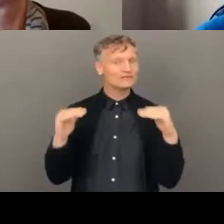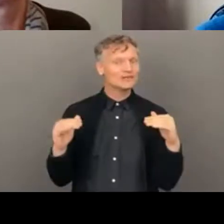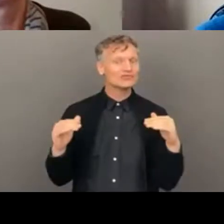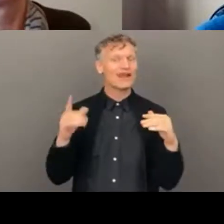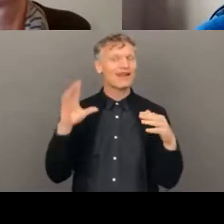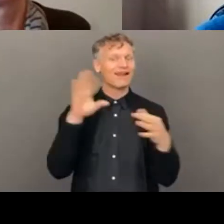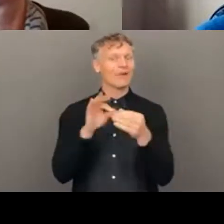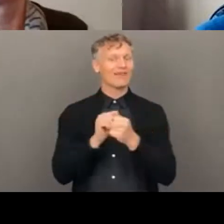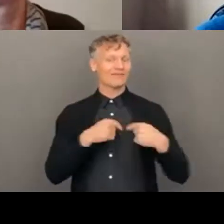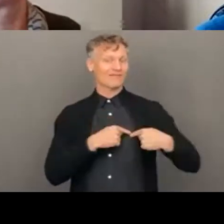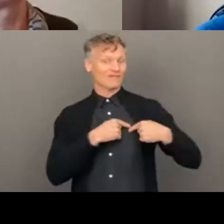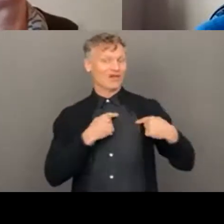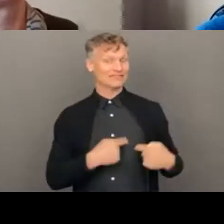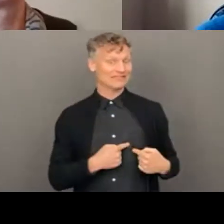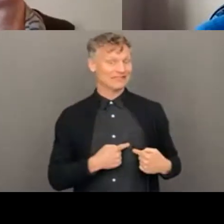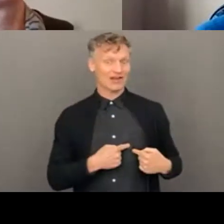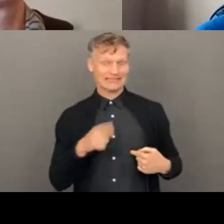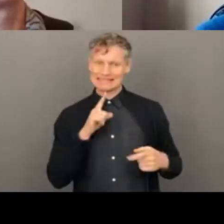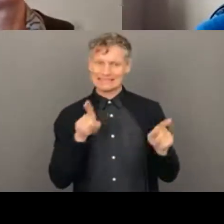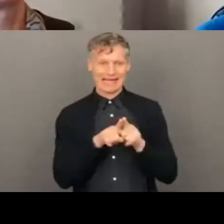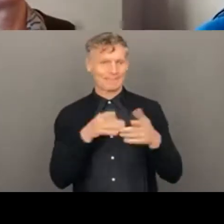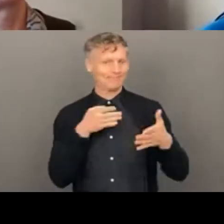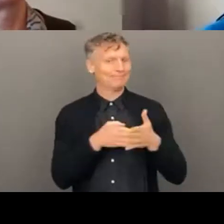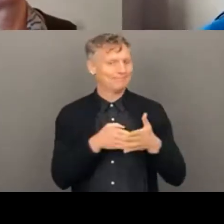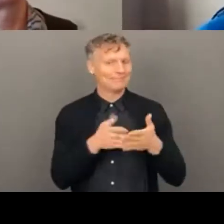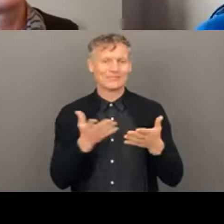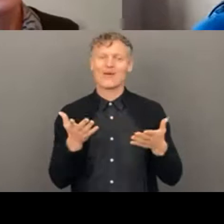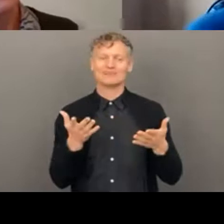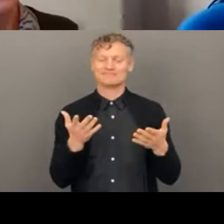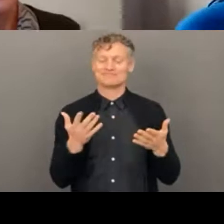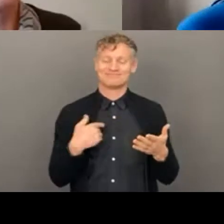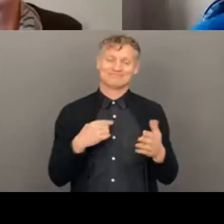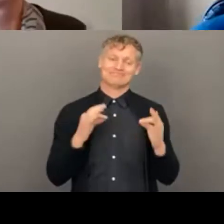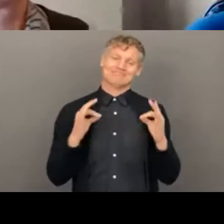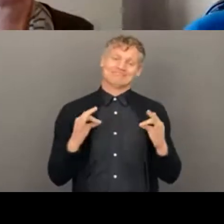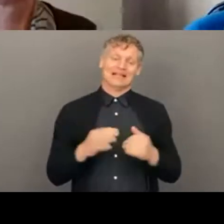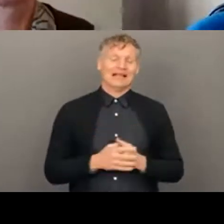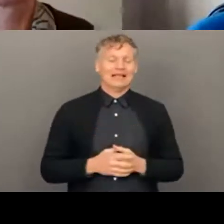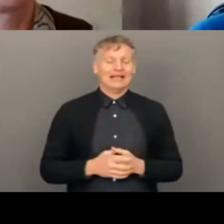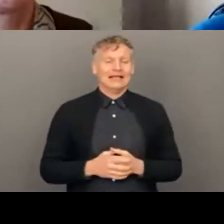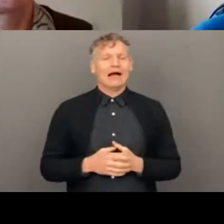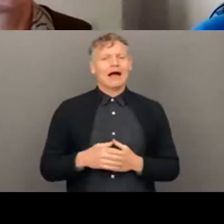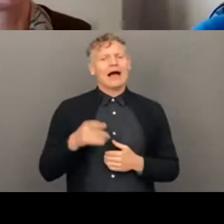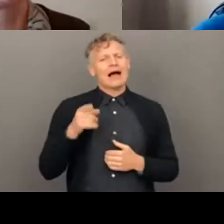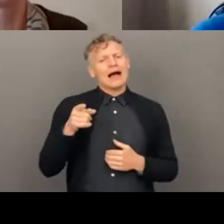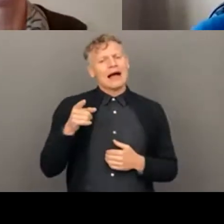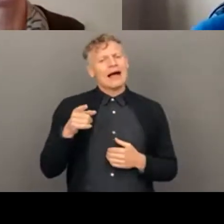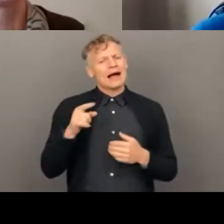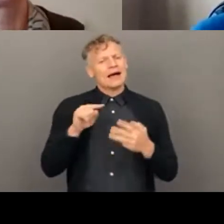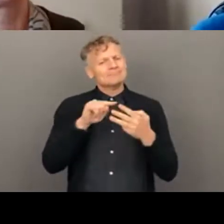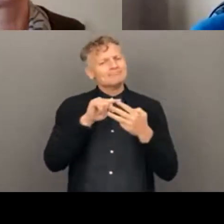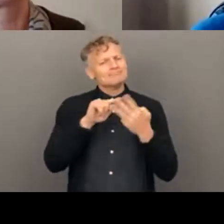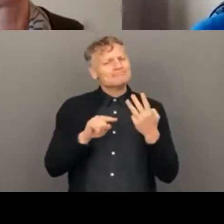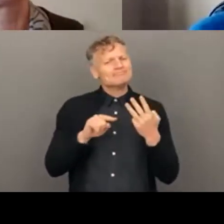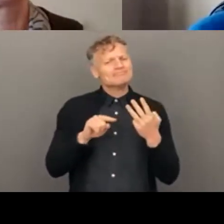too bad. You mentioned some interesting points there, Mario. I'd like to ask you maybe a little bit off script, but